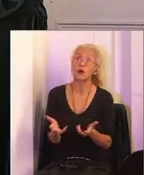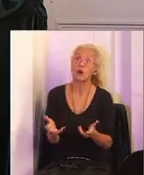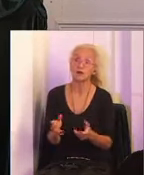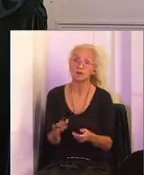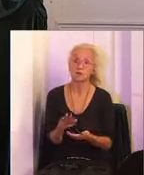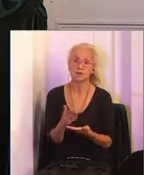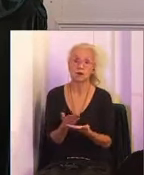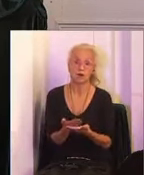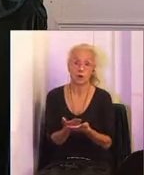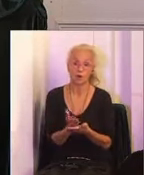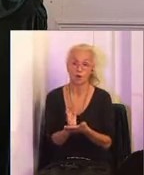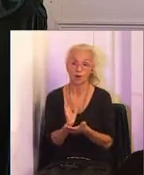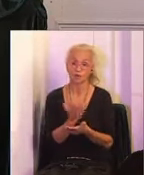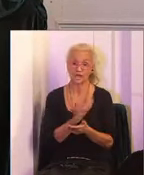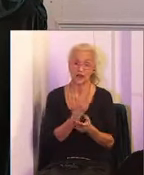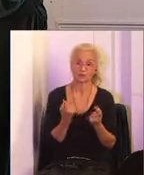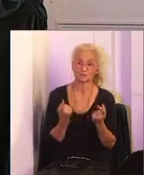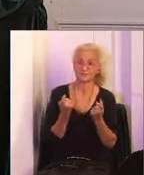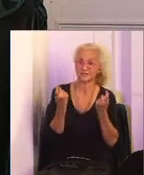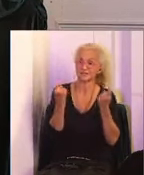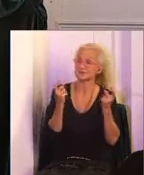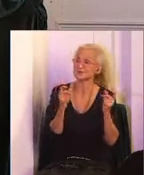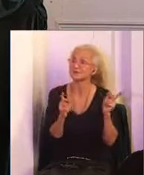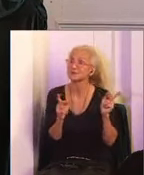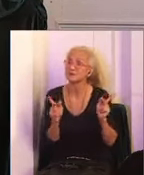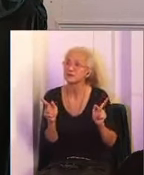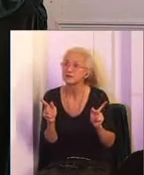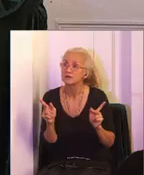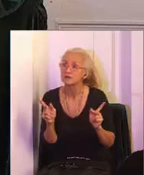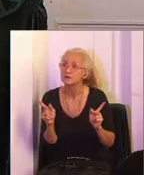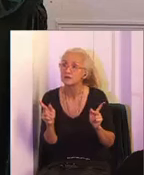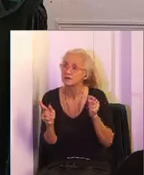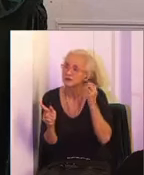All are celebrants of the feast.